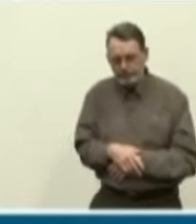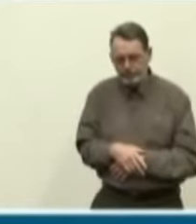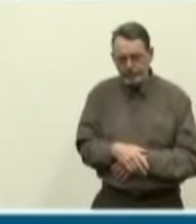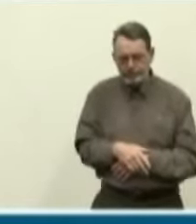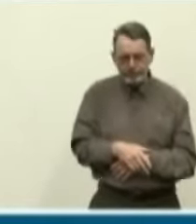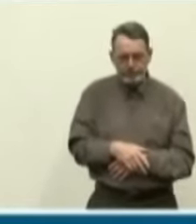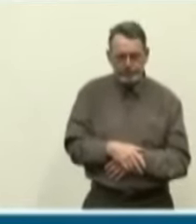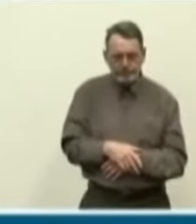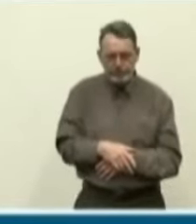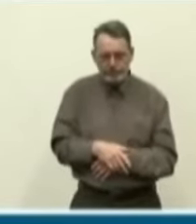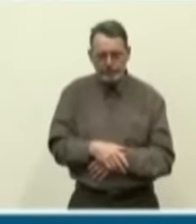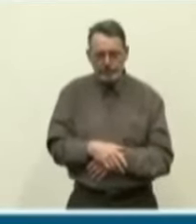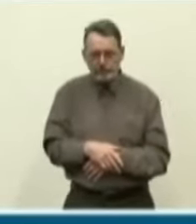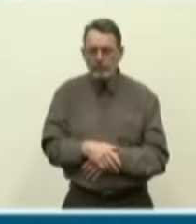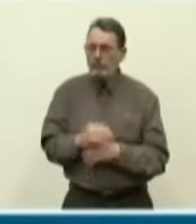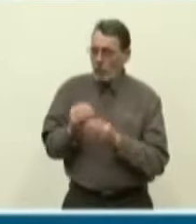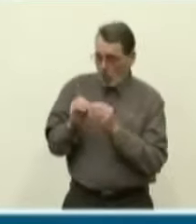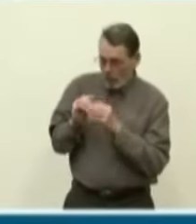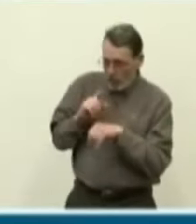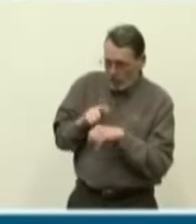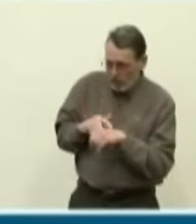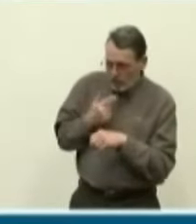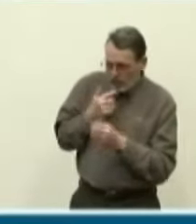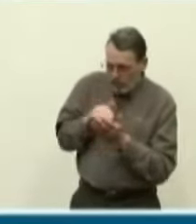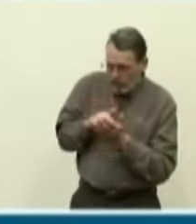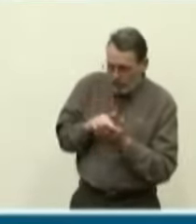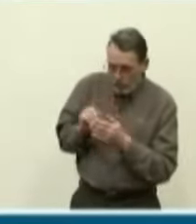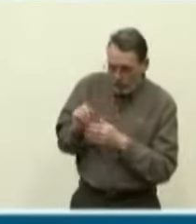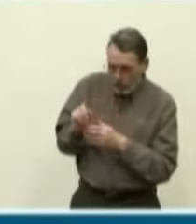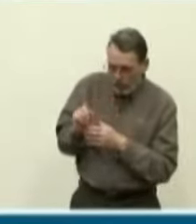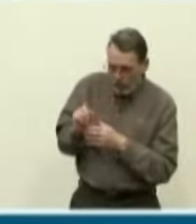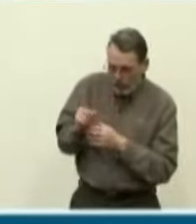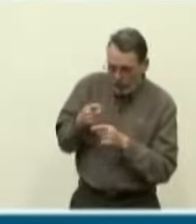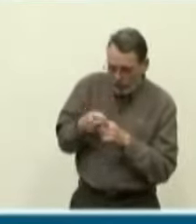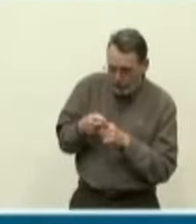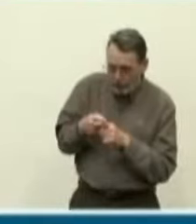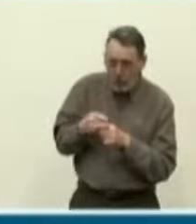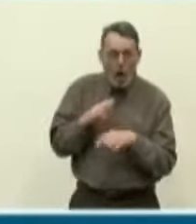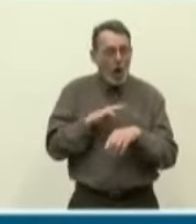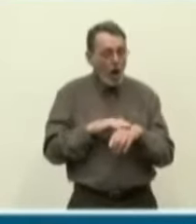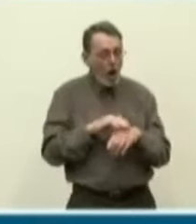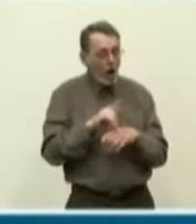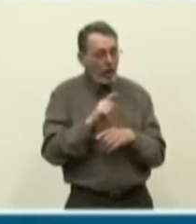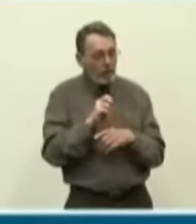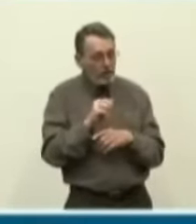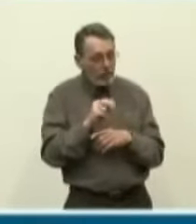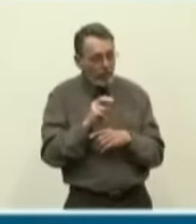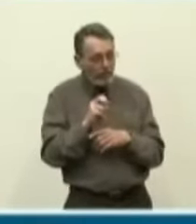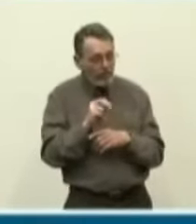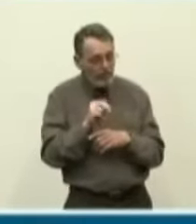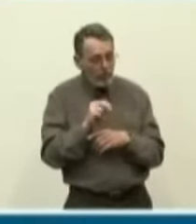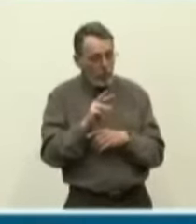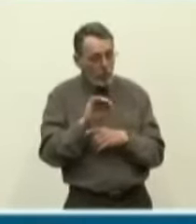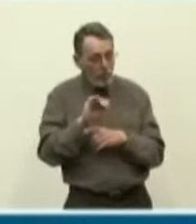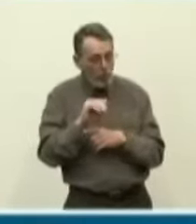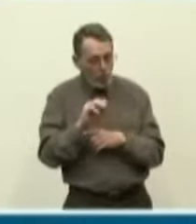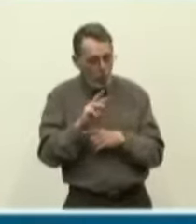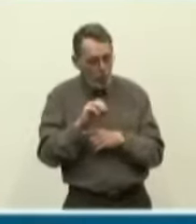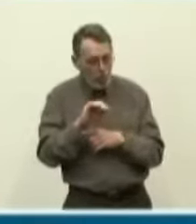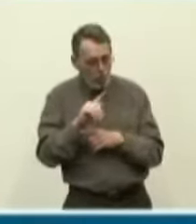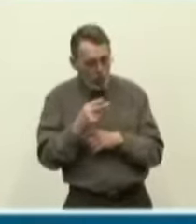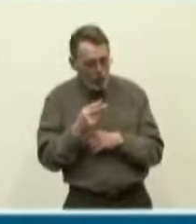6 seconds. Give me the location one more time. On Leavenworth Street. And